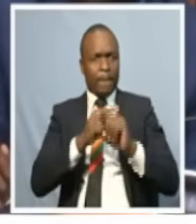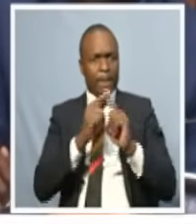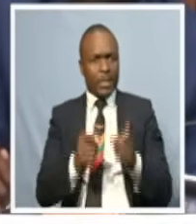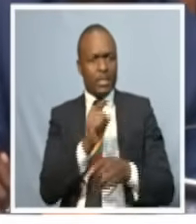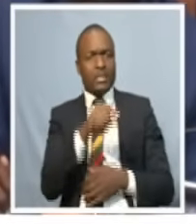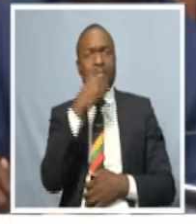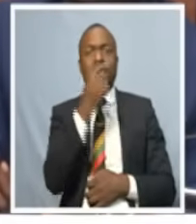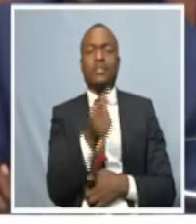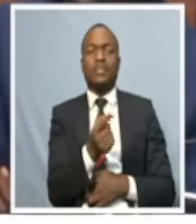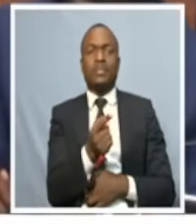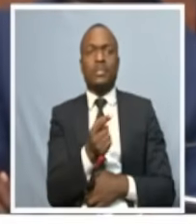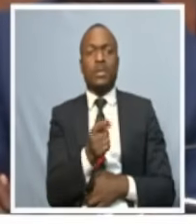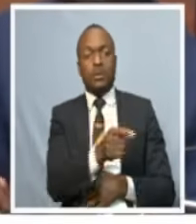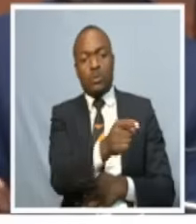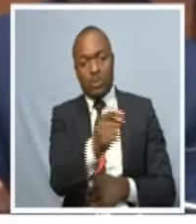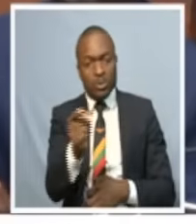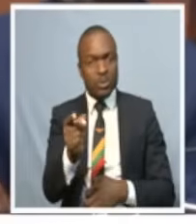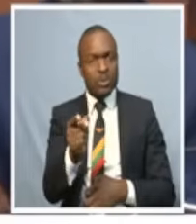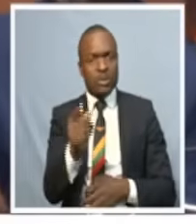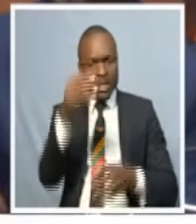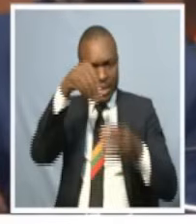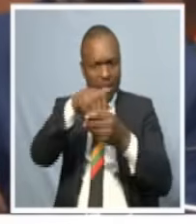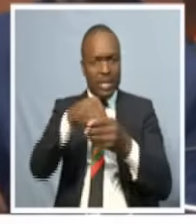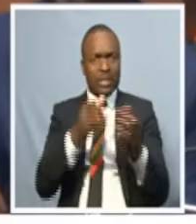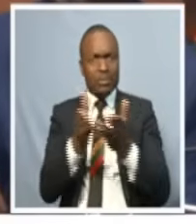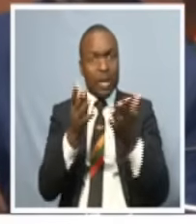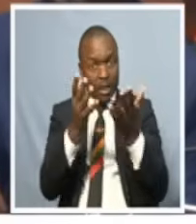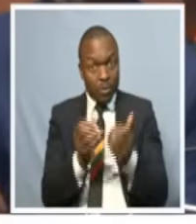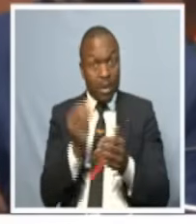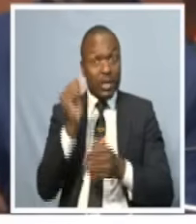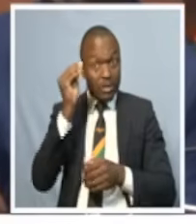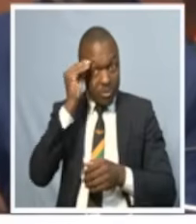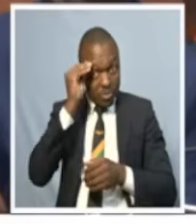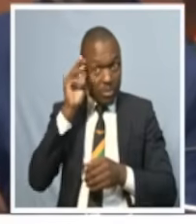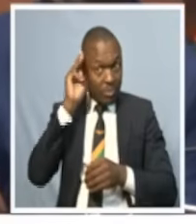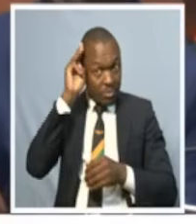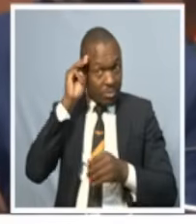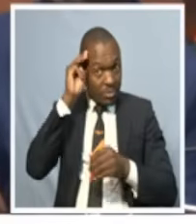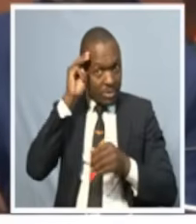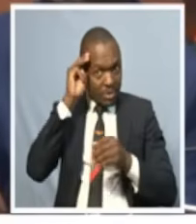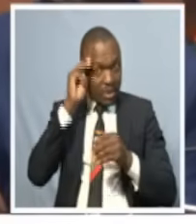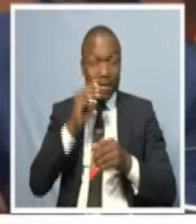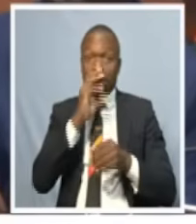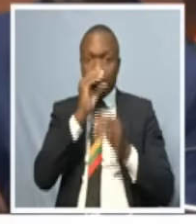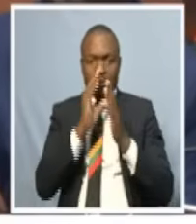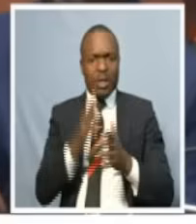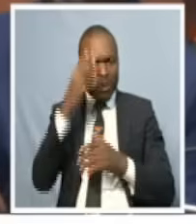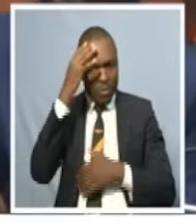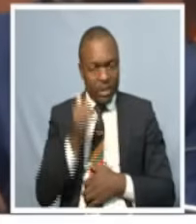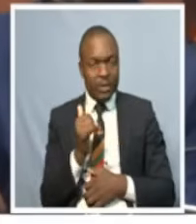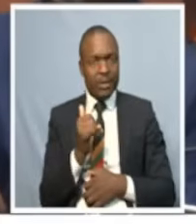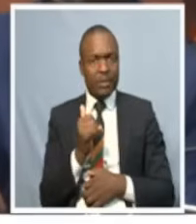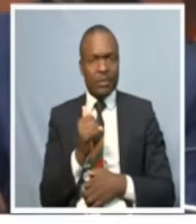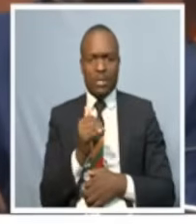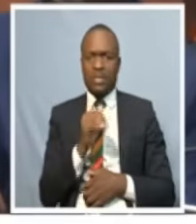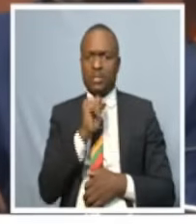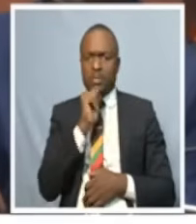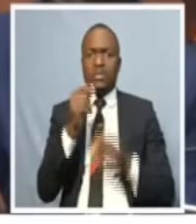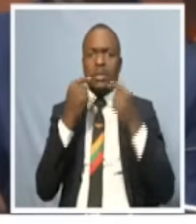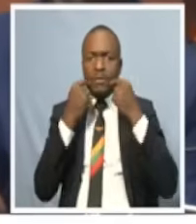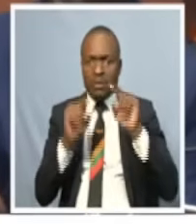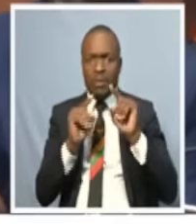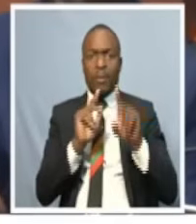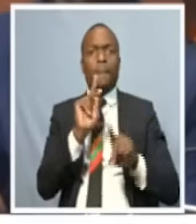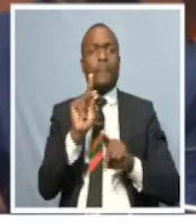that those were in the service. I want to find out, Madam Speaker, why didn't they announce to